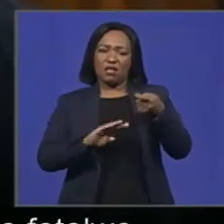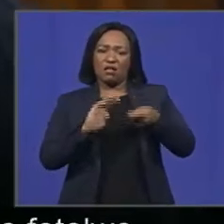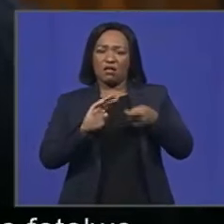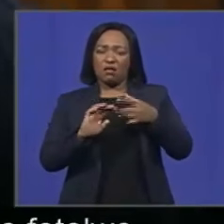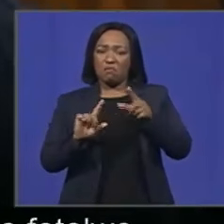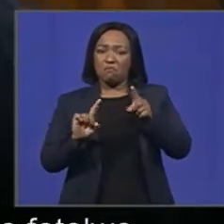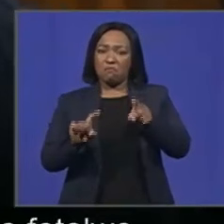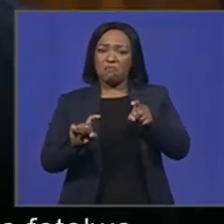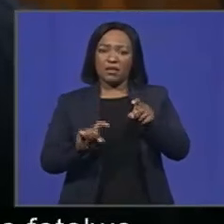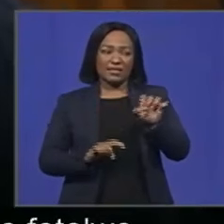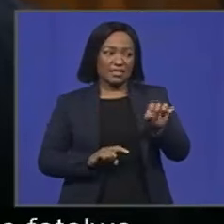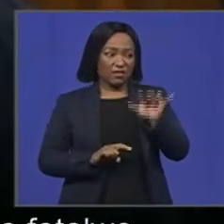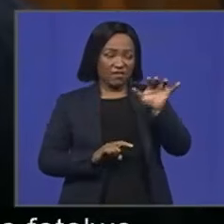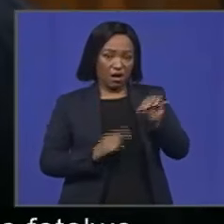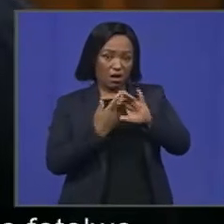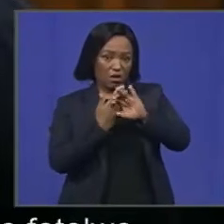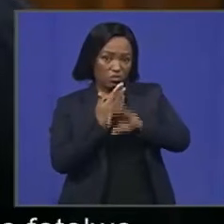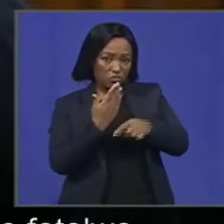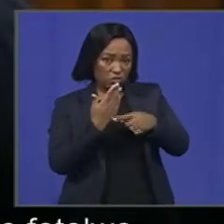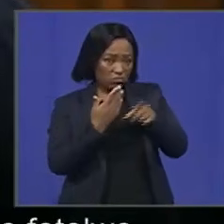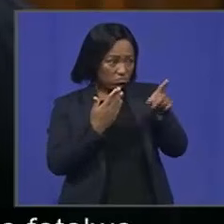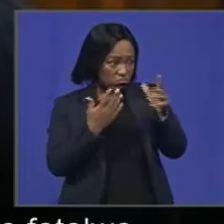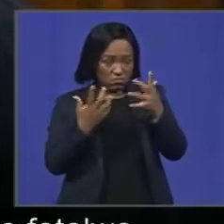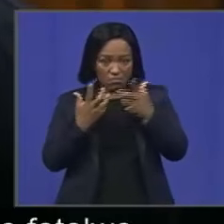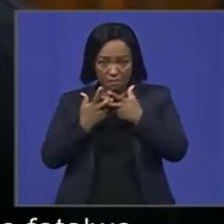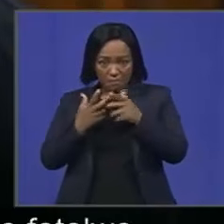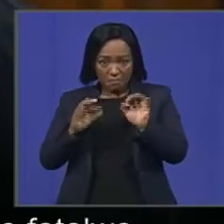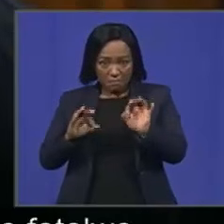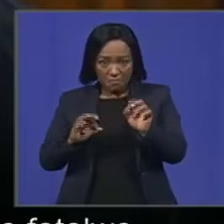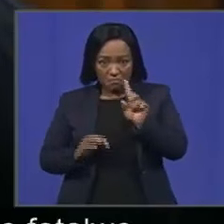compatible with the South African Constitution?